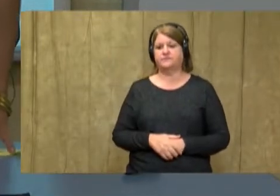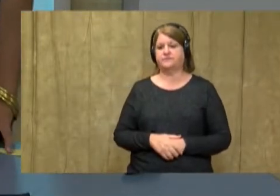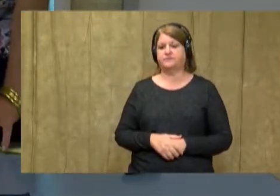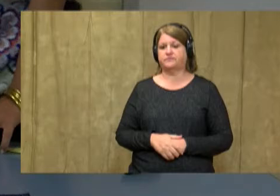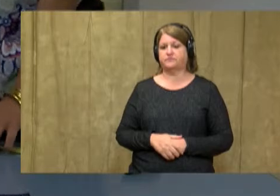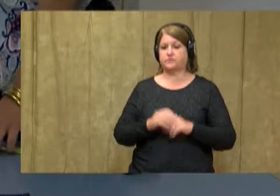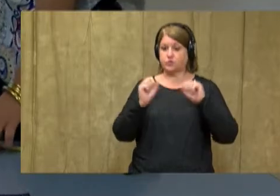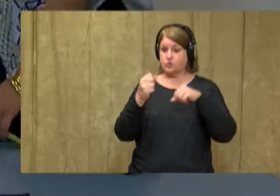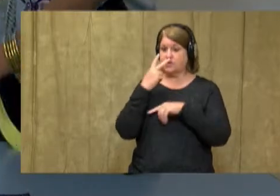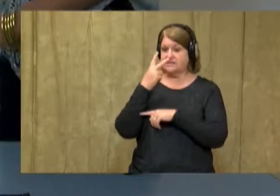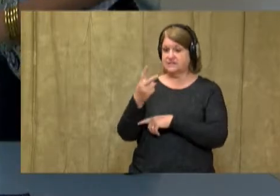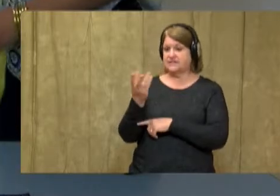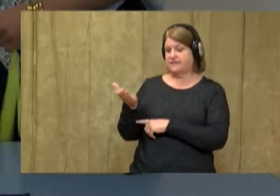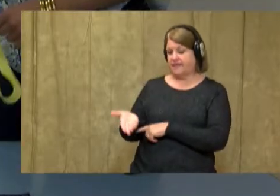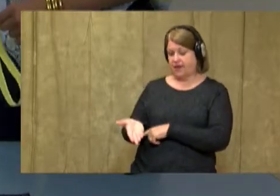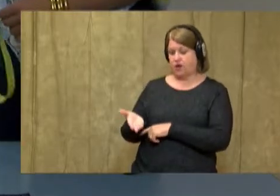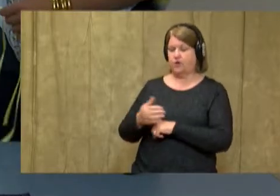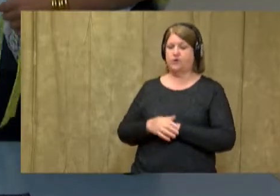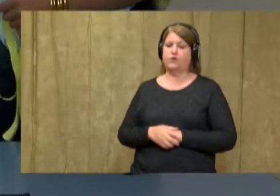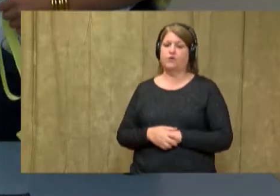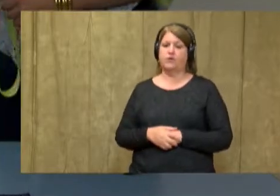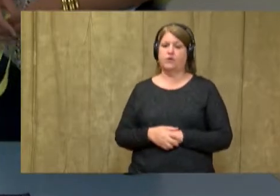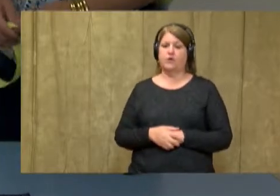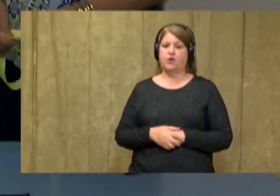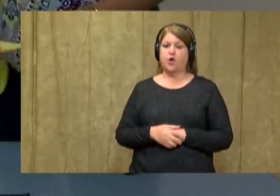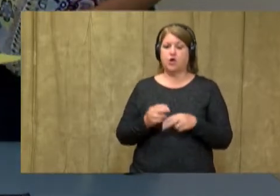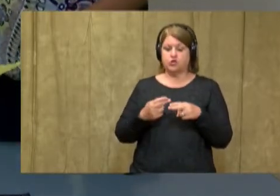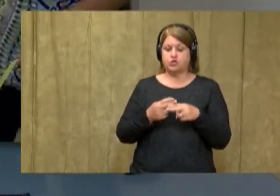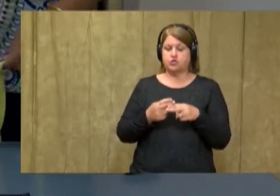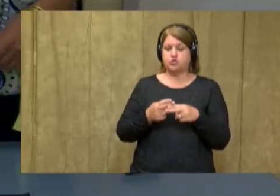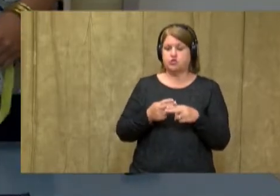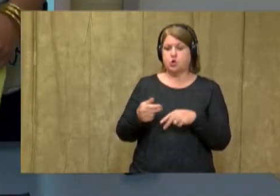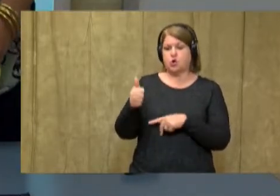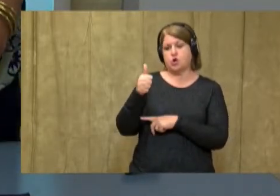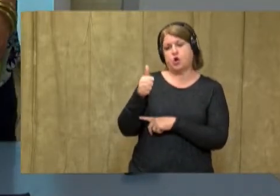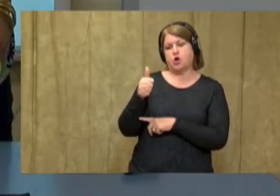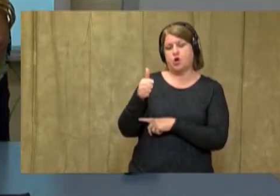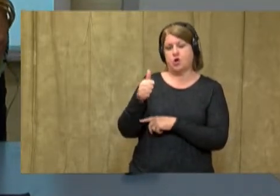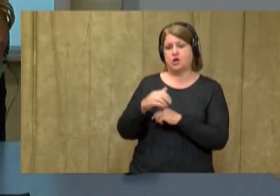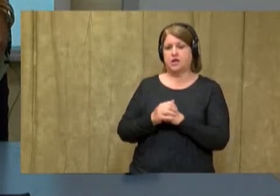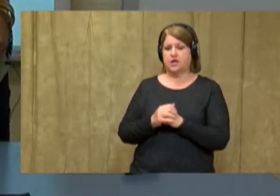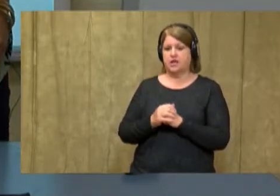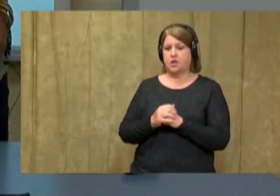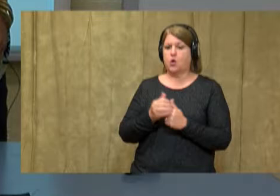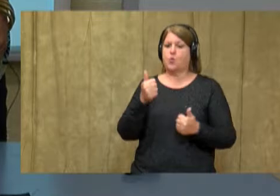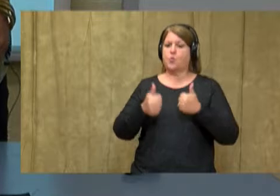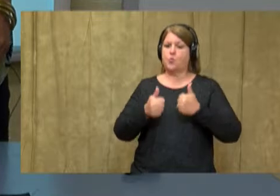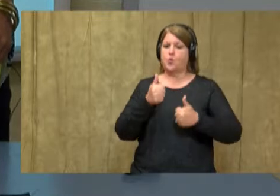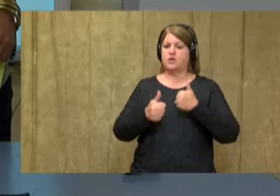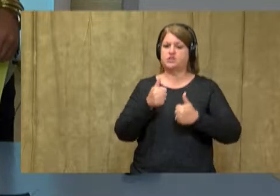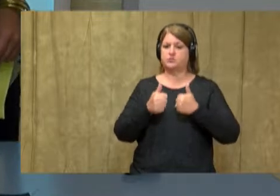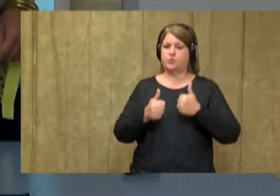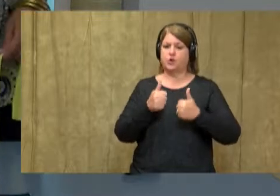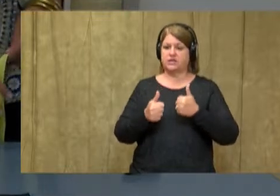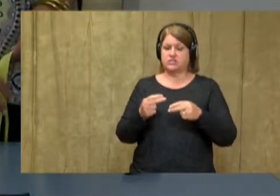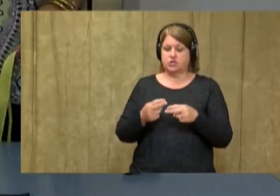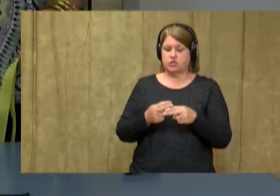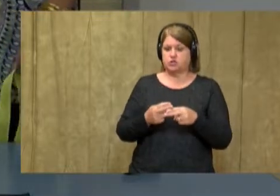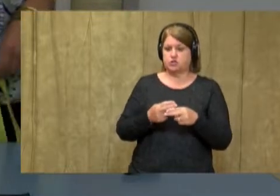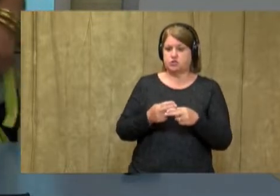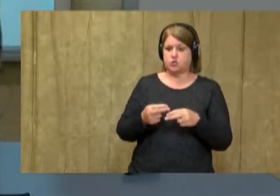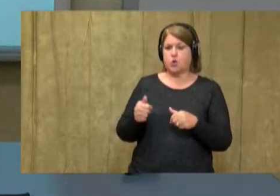You can see it there. All right, shorter. Shorter. Which one of these would be